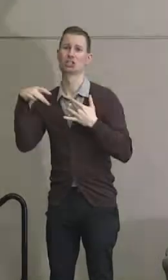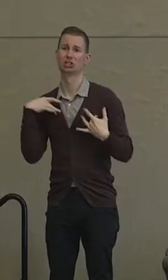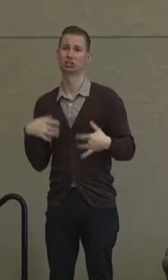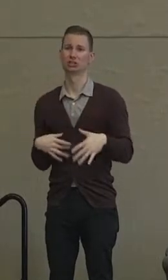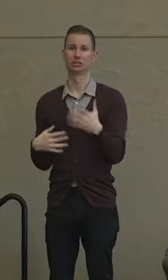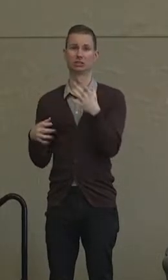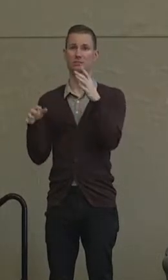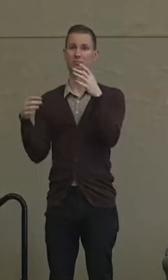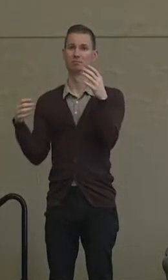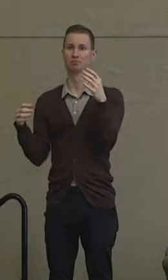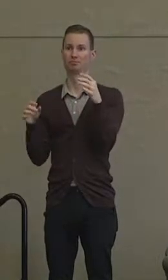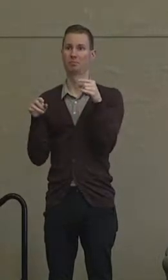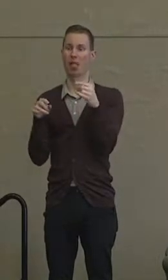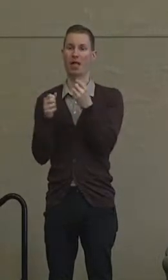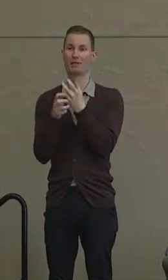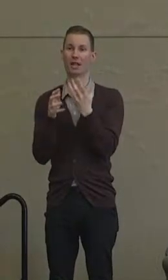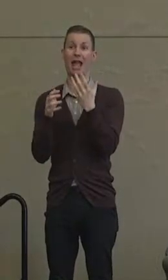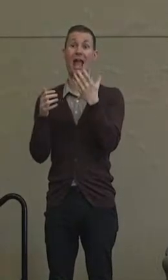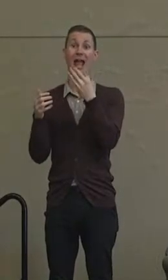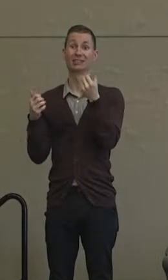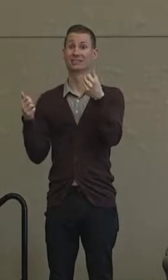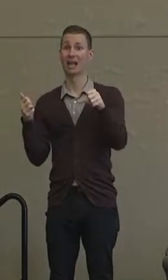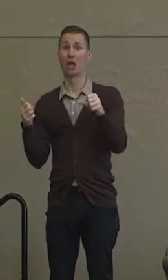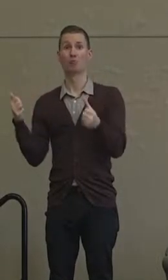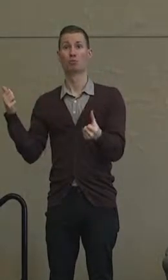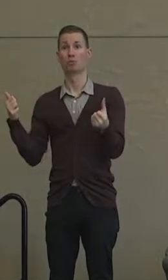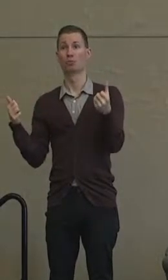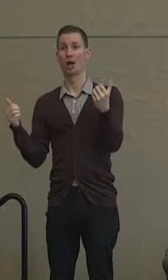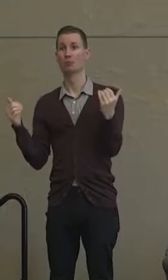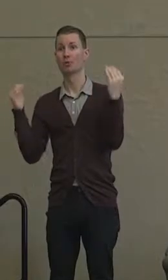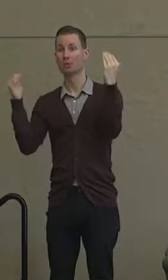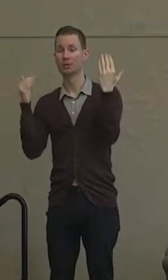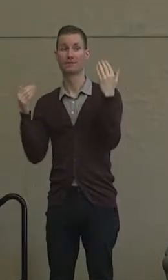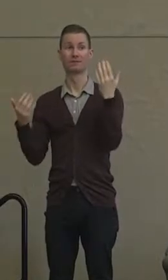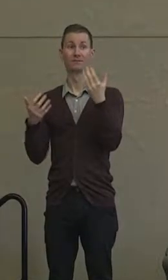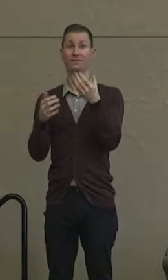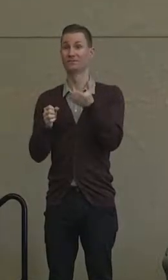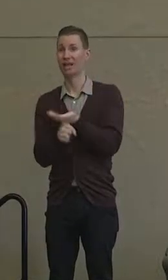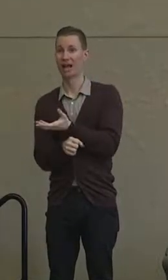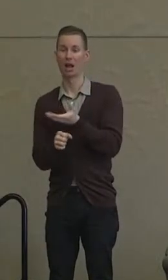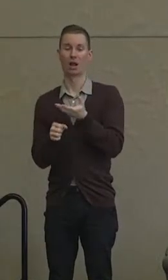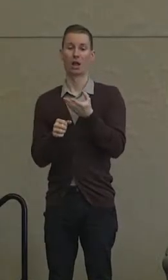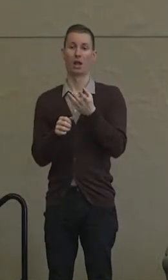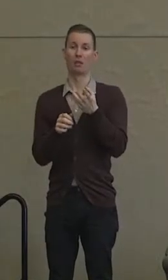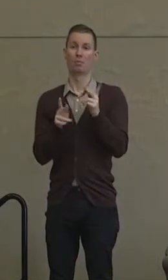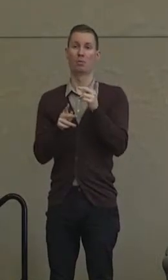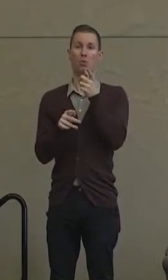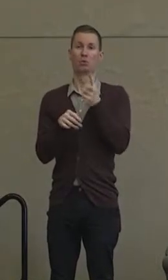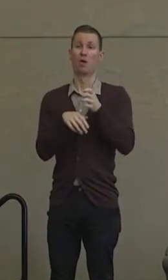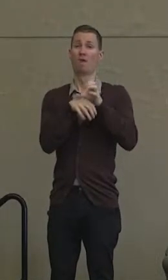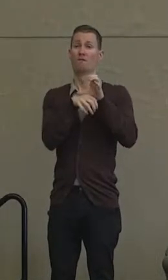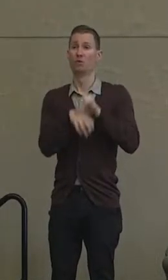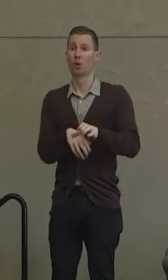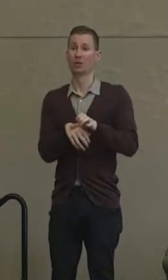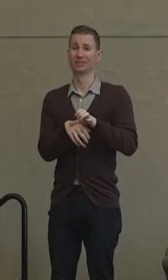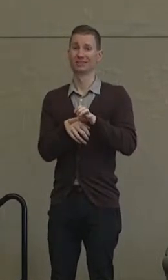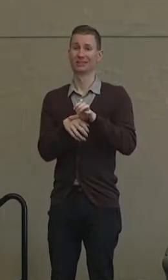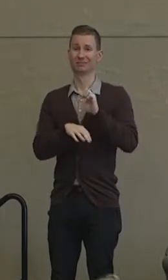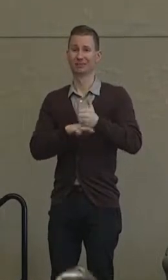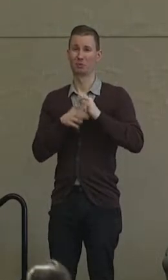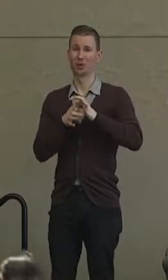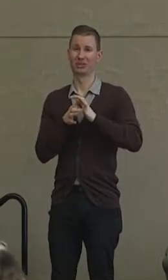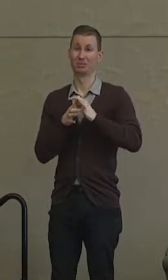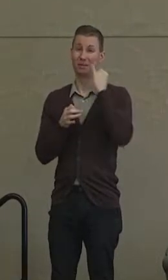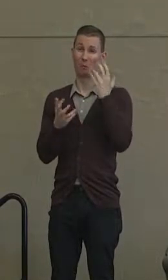intimidated, bullied, and denied promotions or fired, and forced into relationships in order to keep the position that they have,